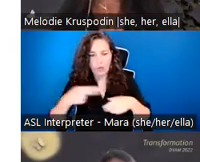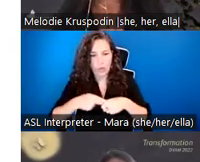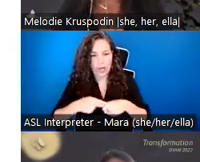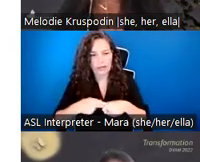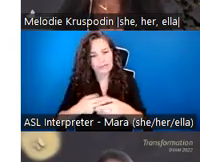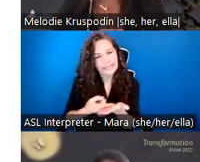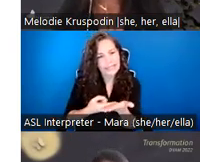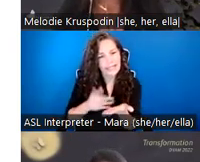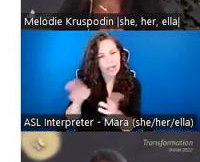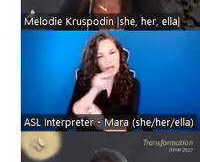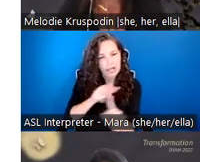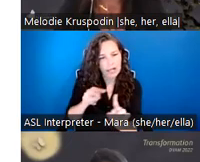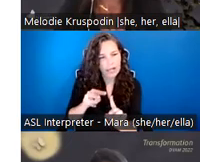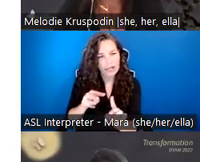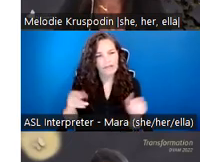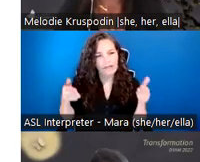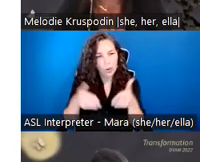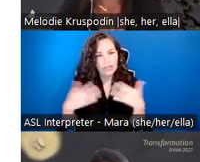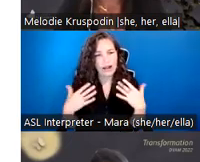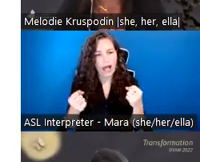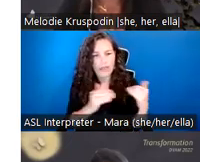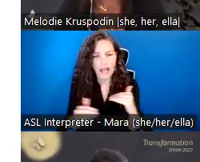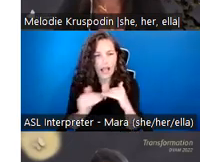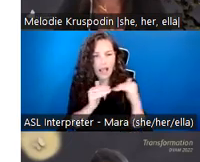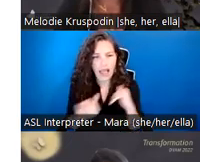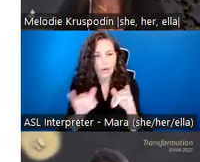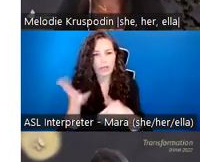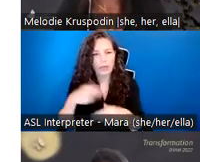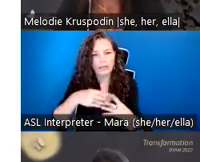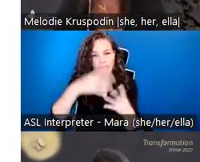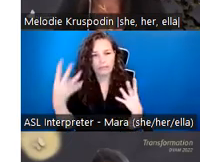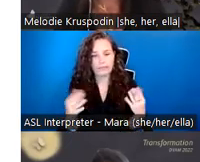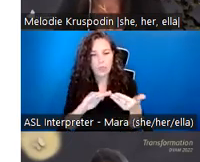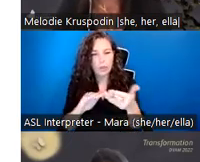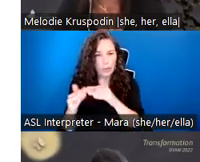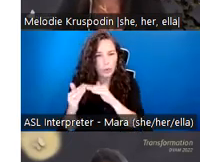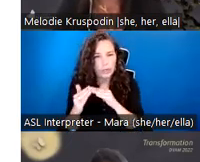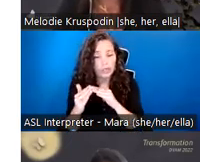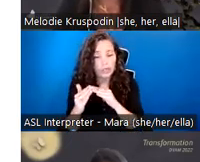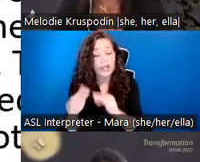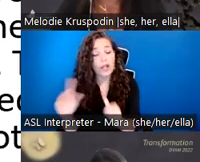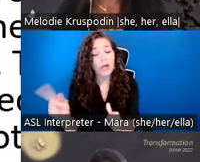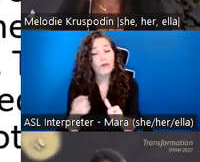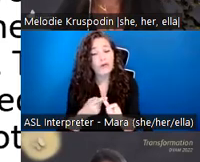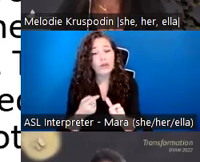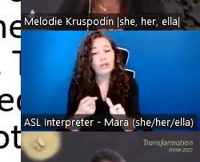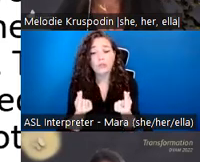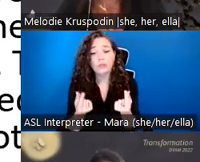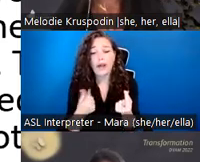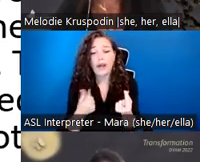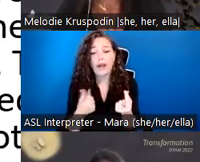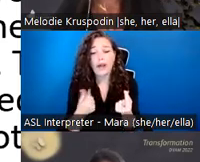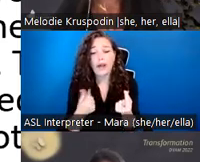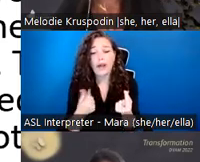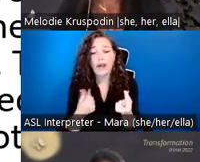on health equity in the LGBTQIA plus community. So the first thing that I'd love to do